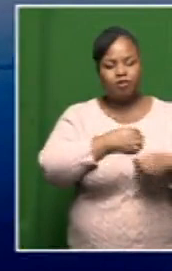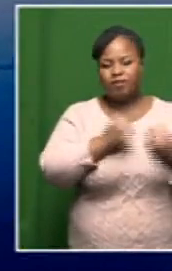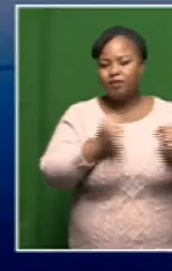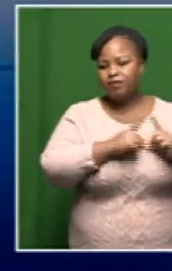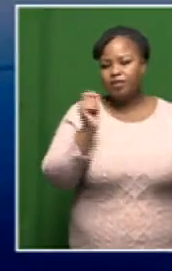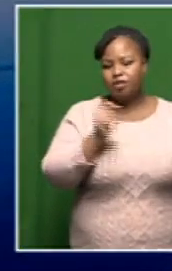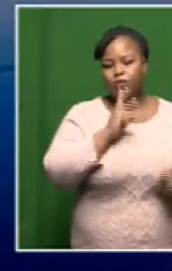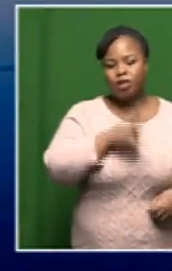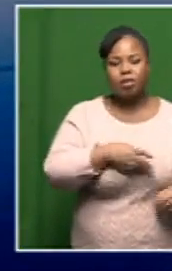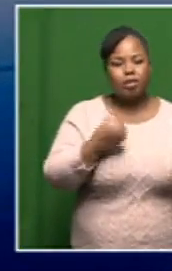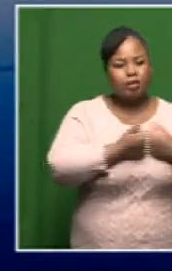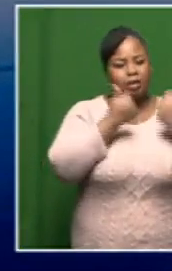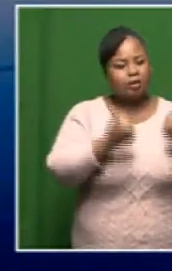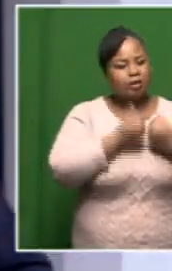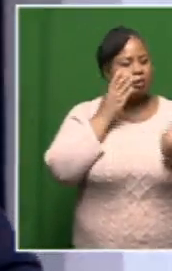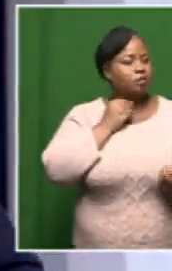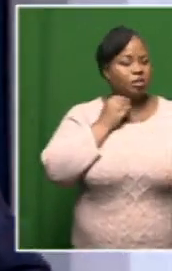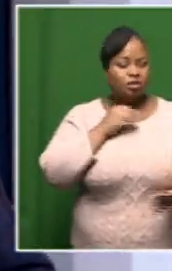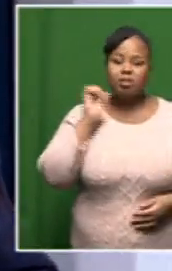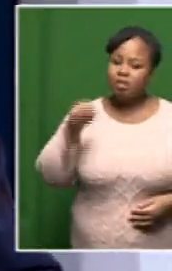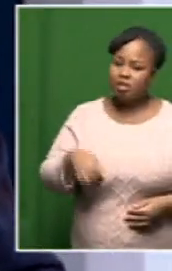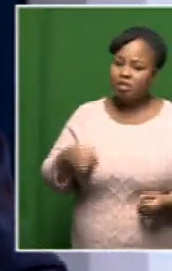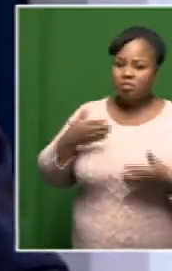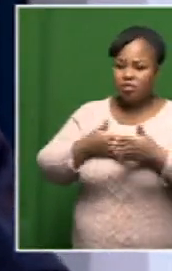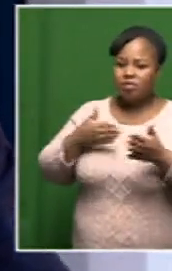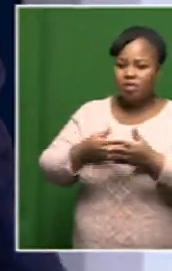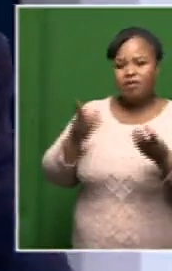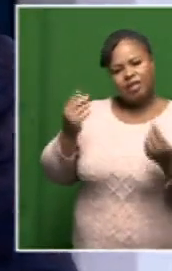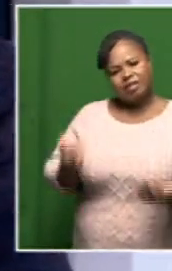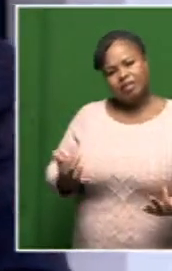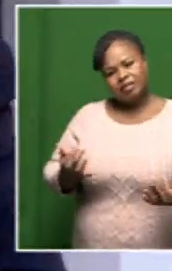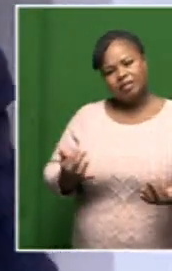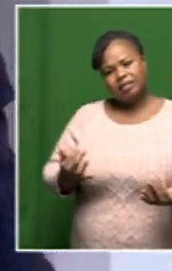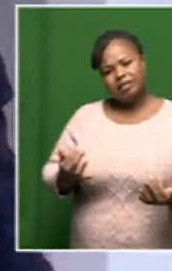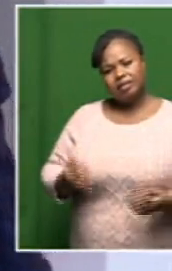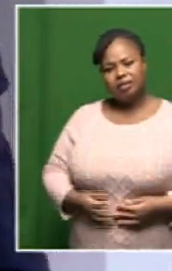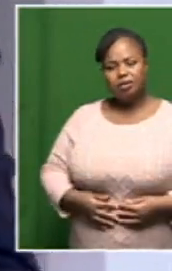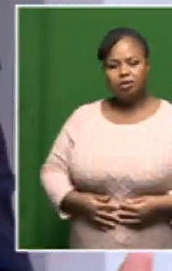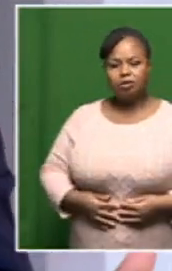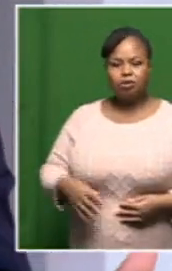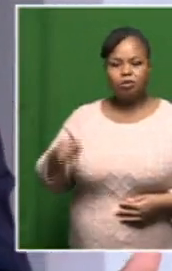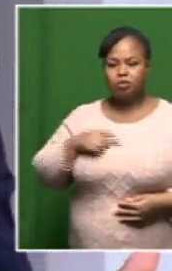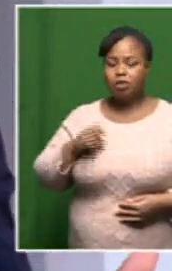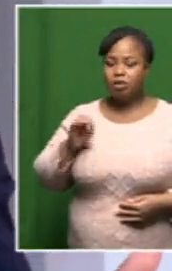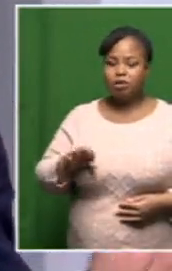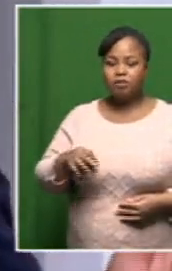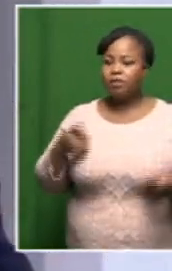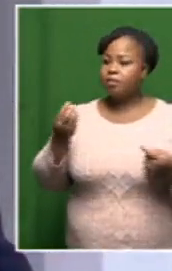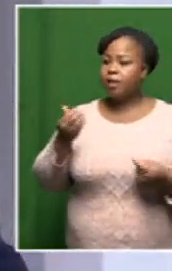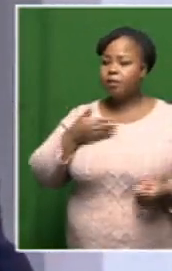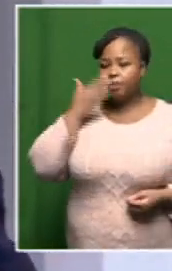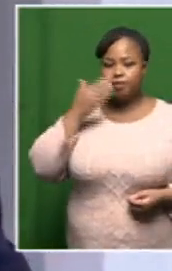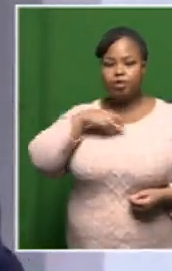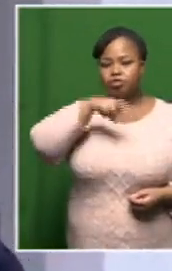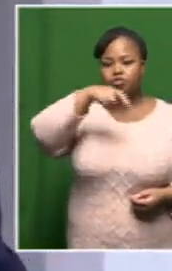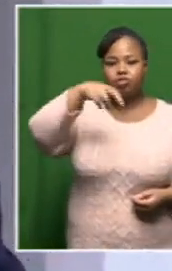the obstacles that came with putting it together? There are obstacles, and obstacles are financial obstacles. Because without funds, I can't